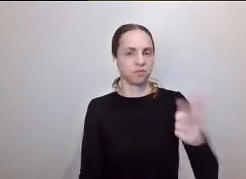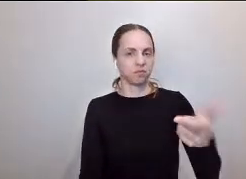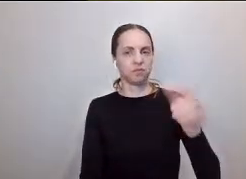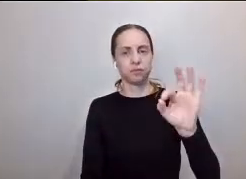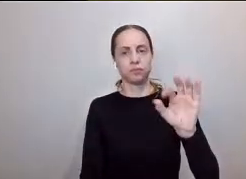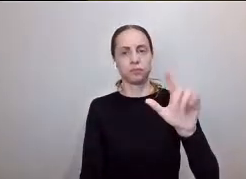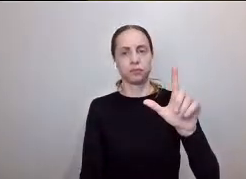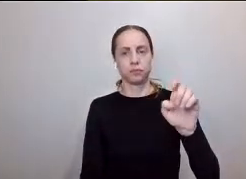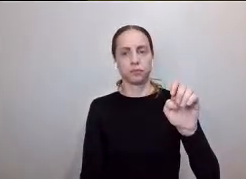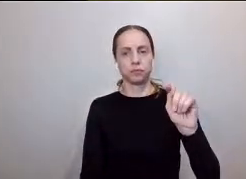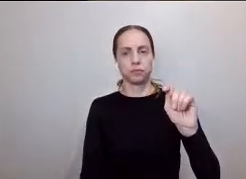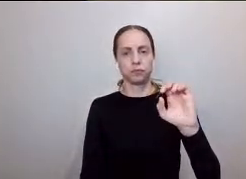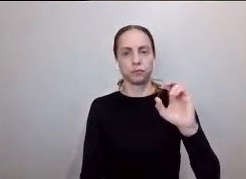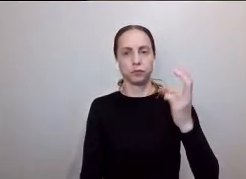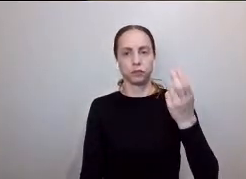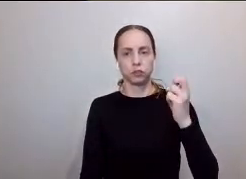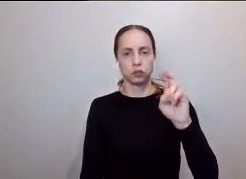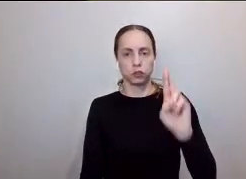Thank you, Council President.